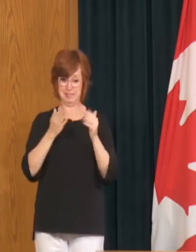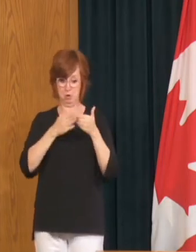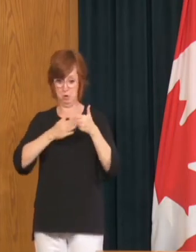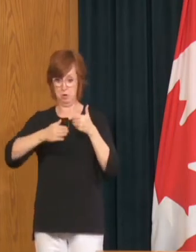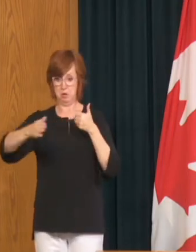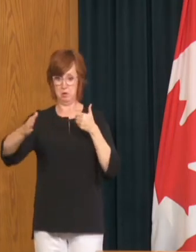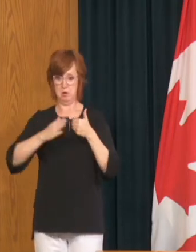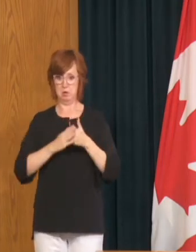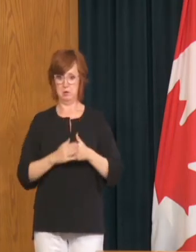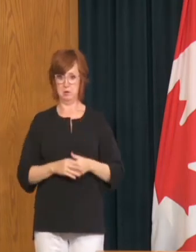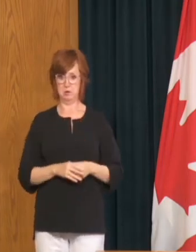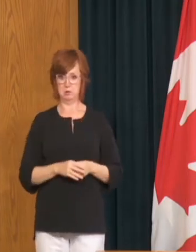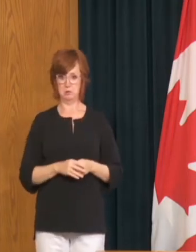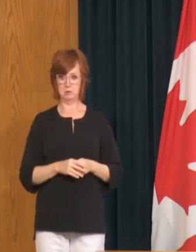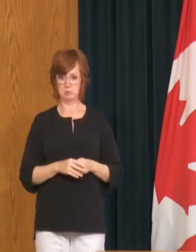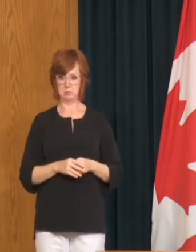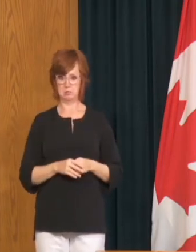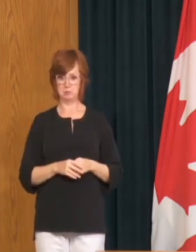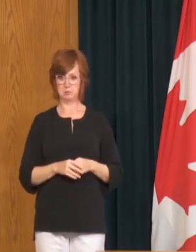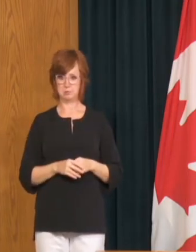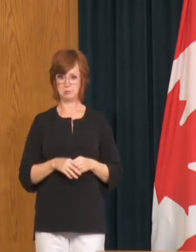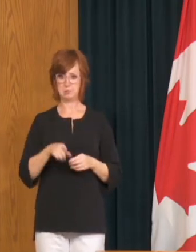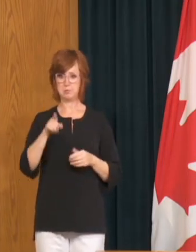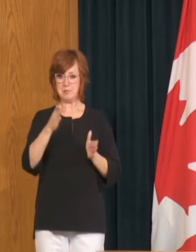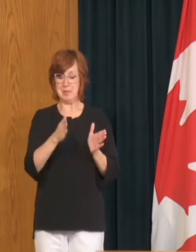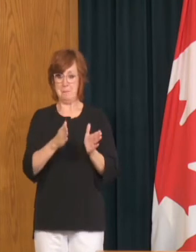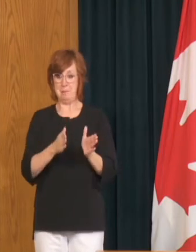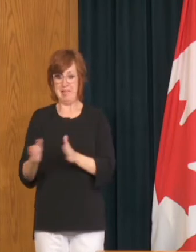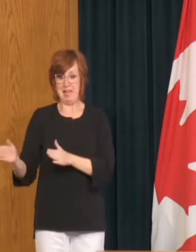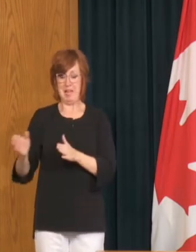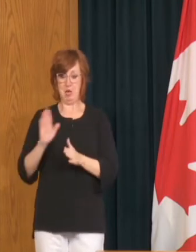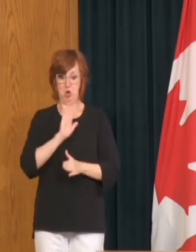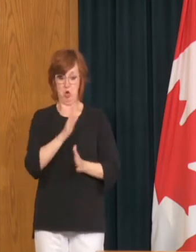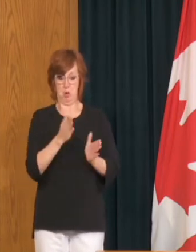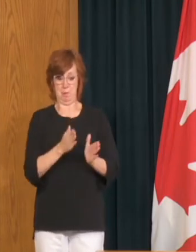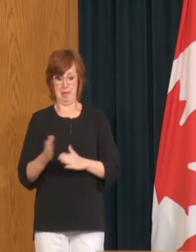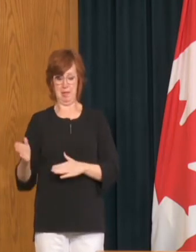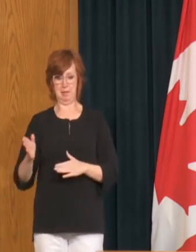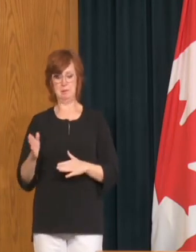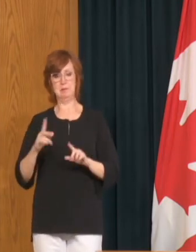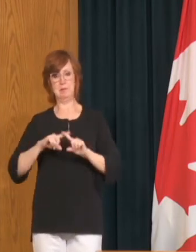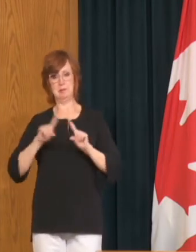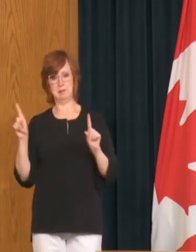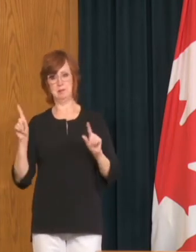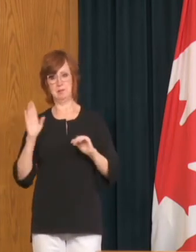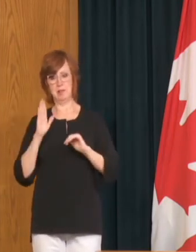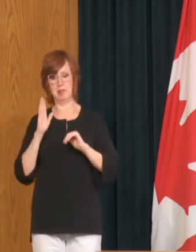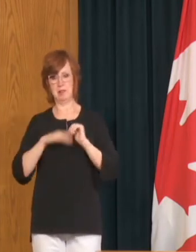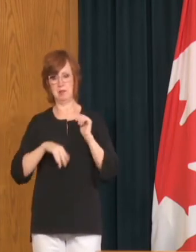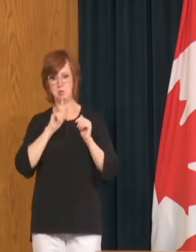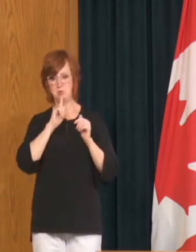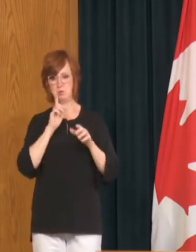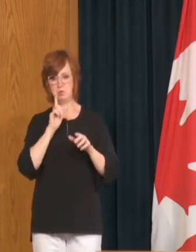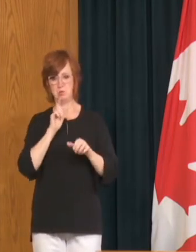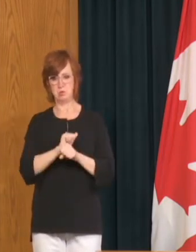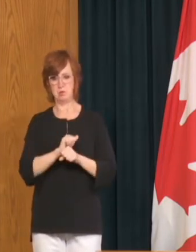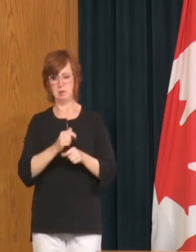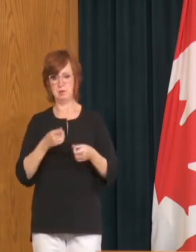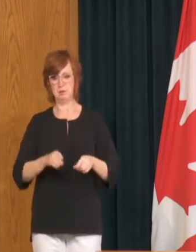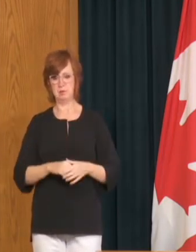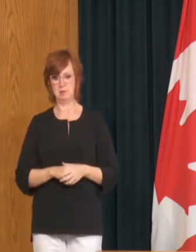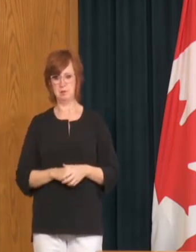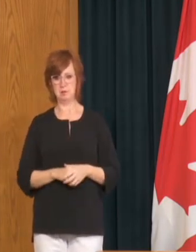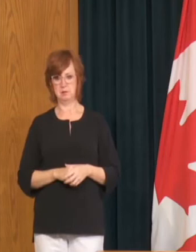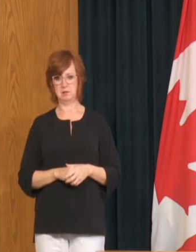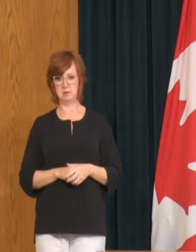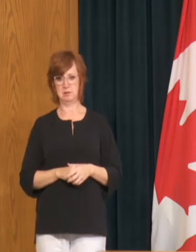in the province. We're fully. Intent isn't the same thing as saying you won't do it, though. You know there's a difference. Well, you tell me where the global economy